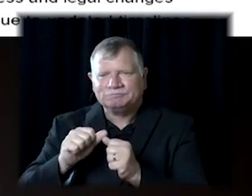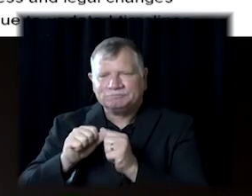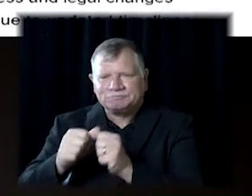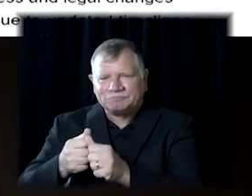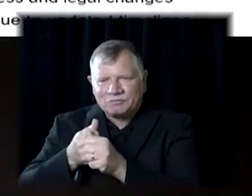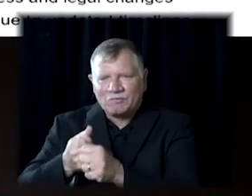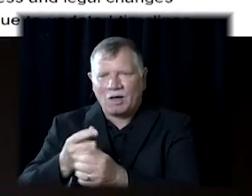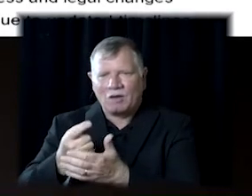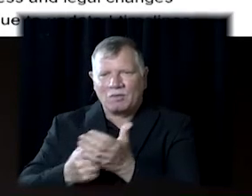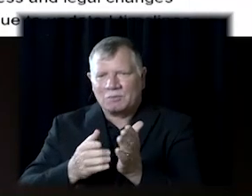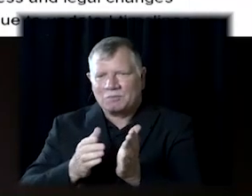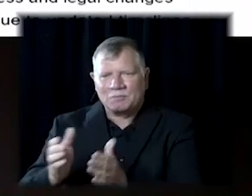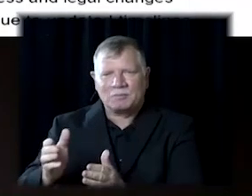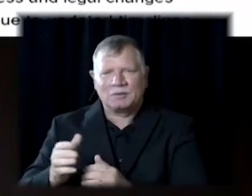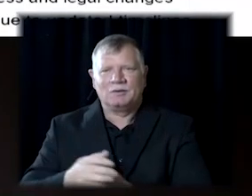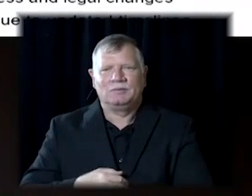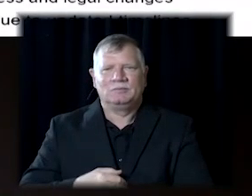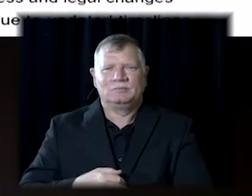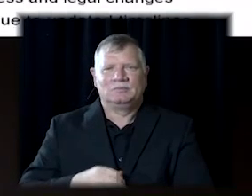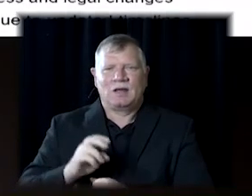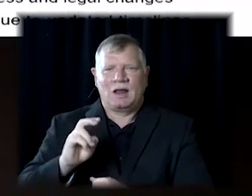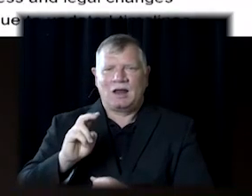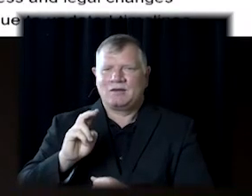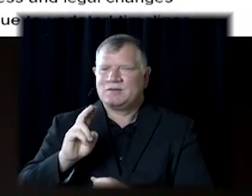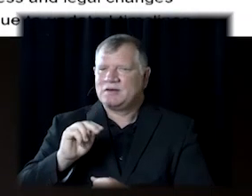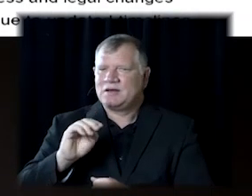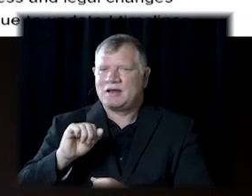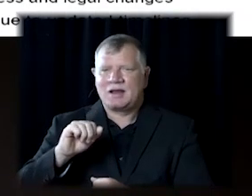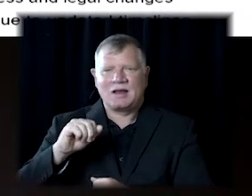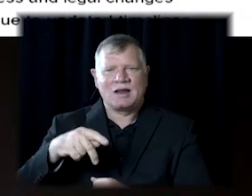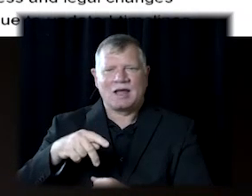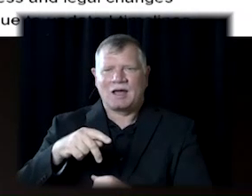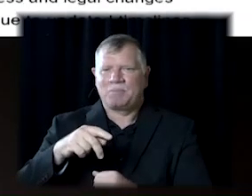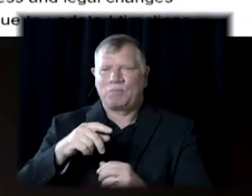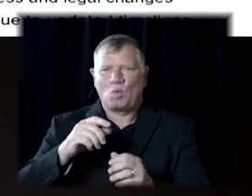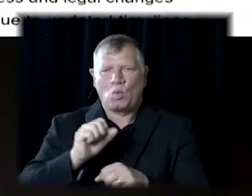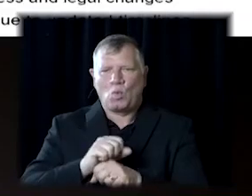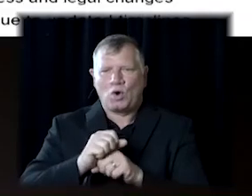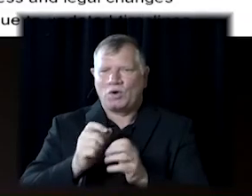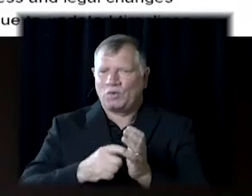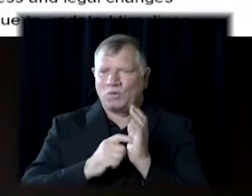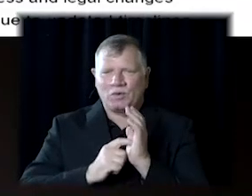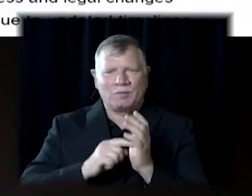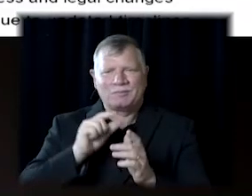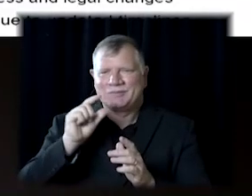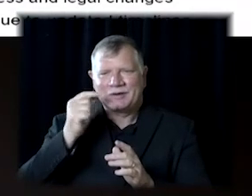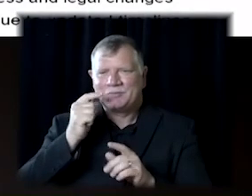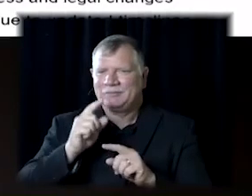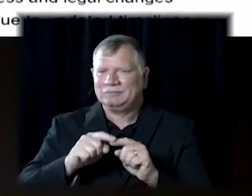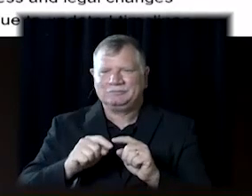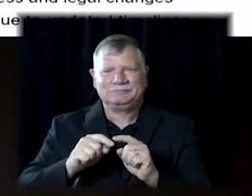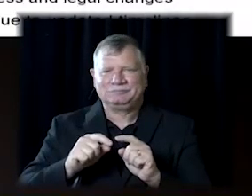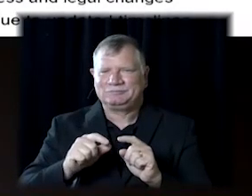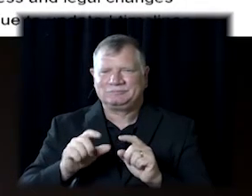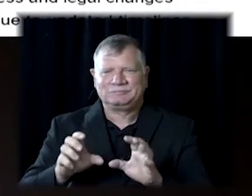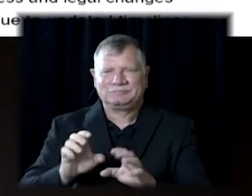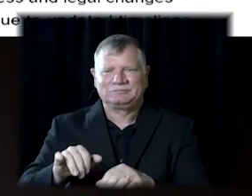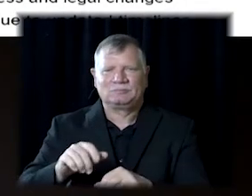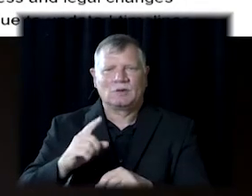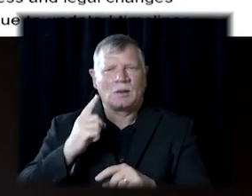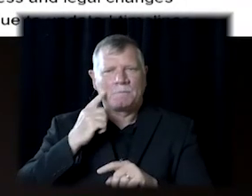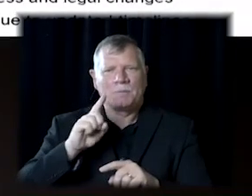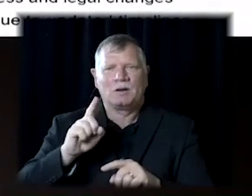the immediate implementation of the NAP work requirement as outlined in the October certified fiscal plan, rather designing a plan for a